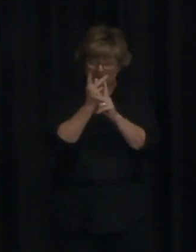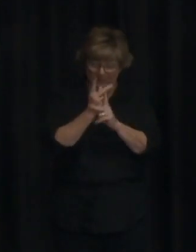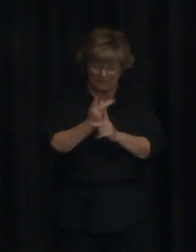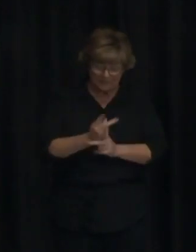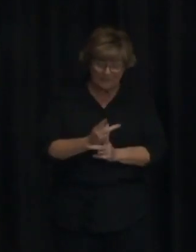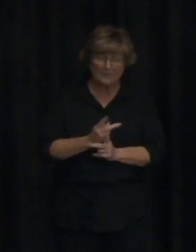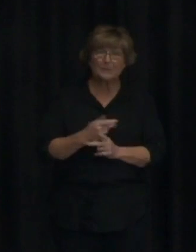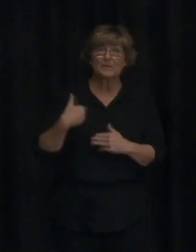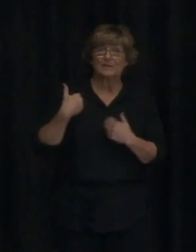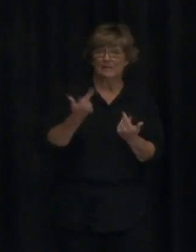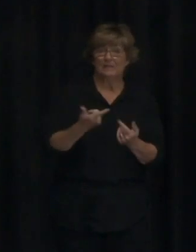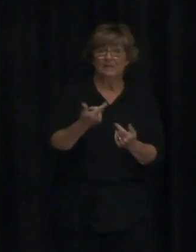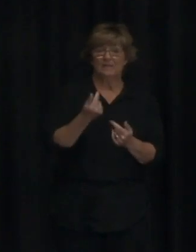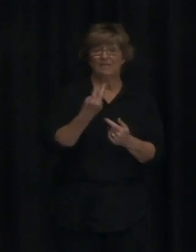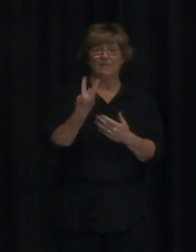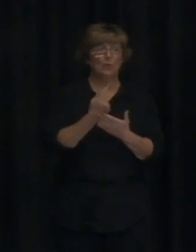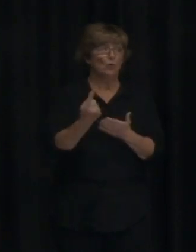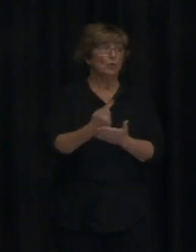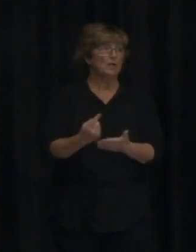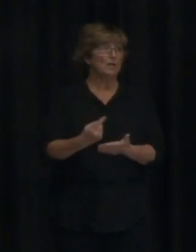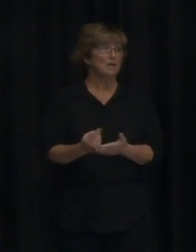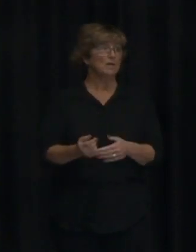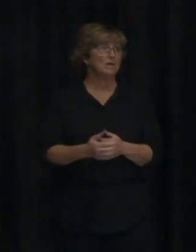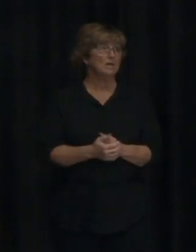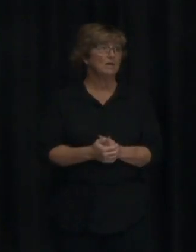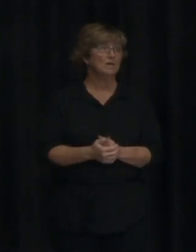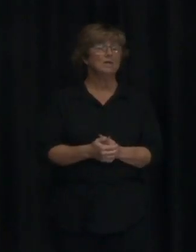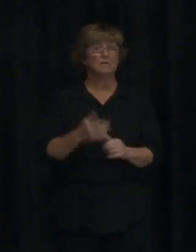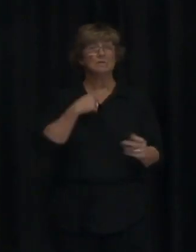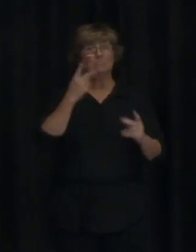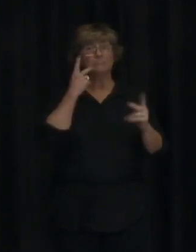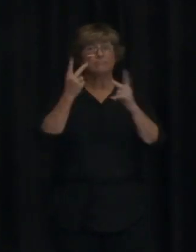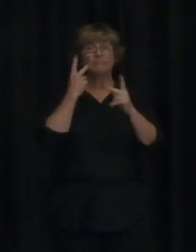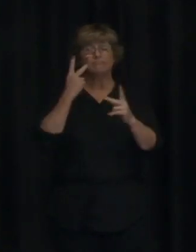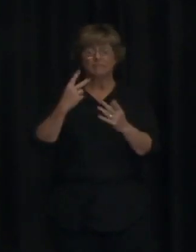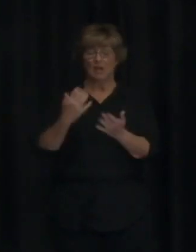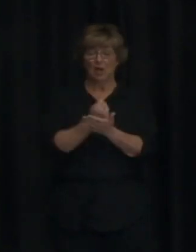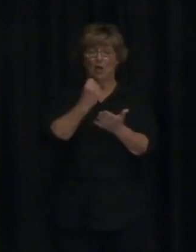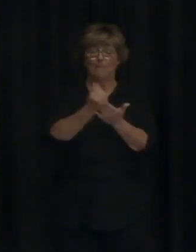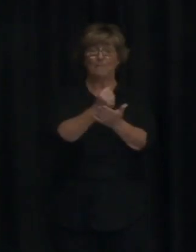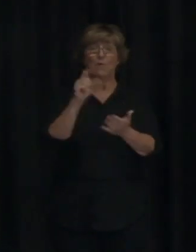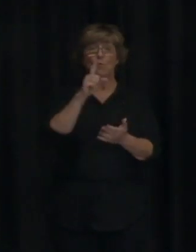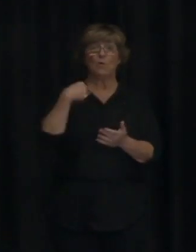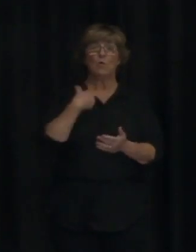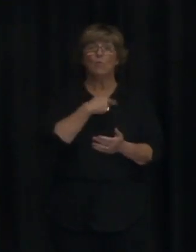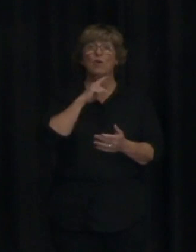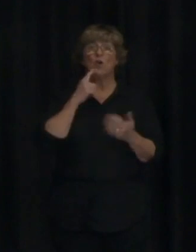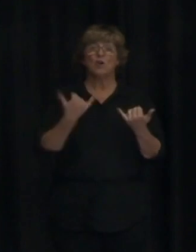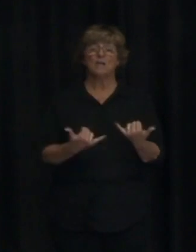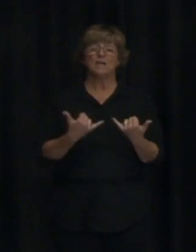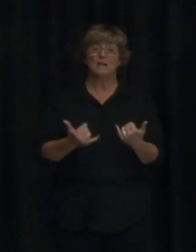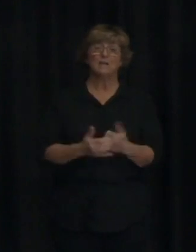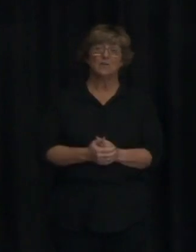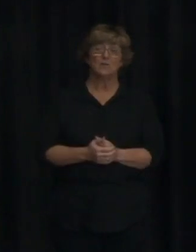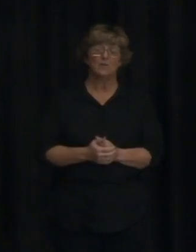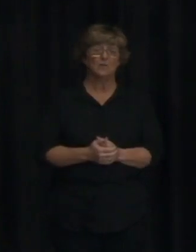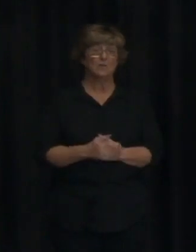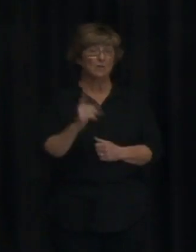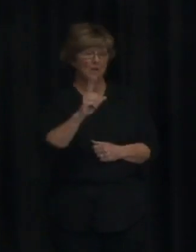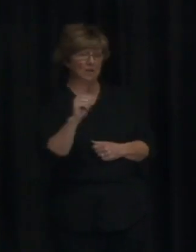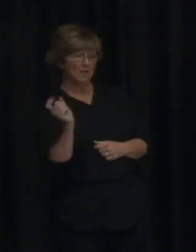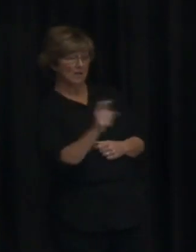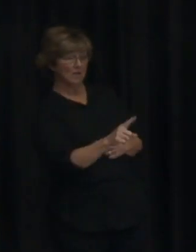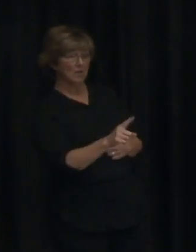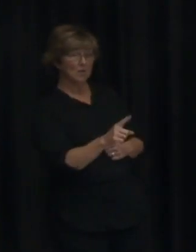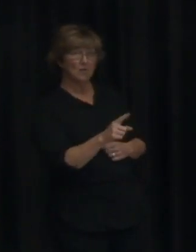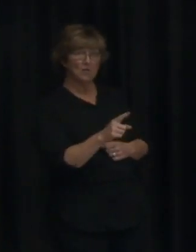the course of the last number of weeks, I think we saw the opportunity to be where we are today. So you're saying that you do have